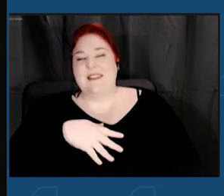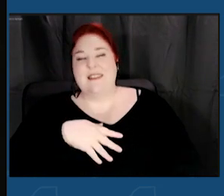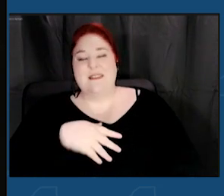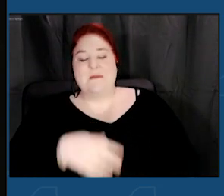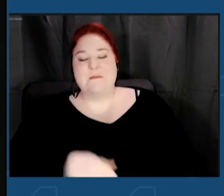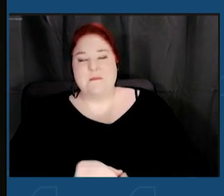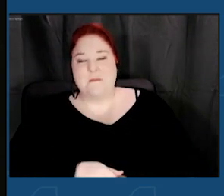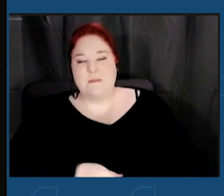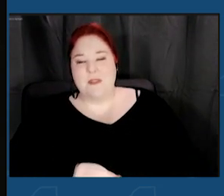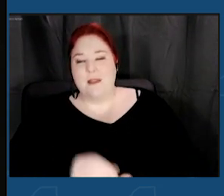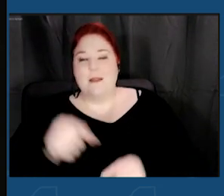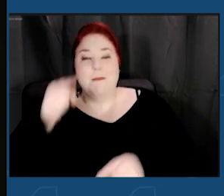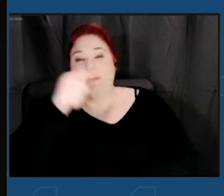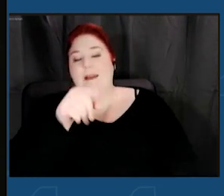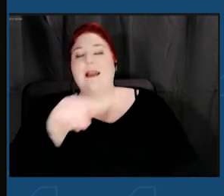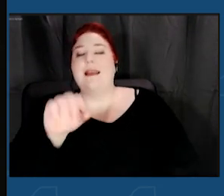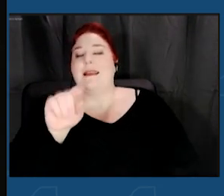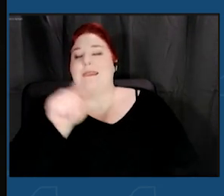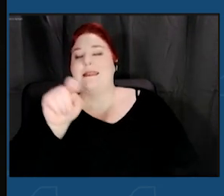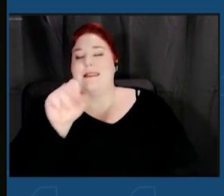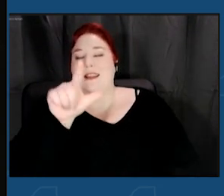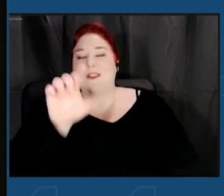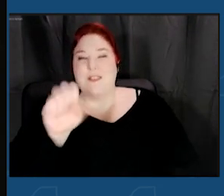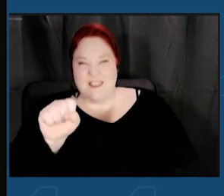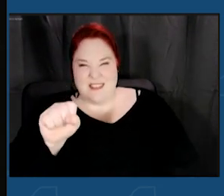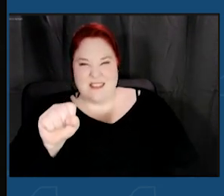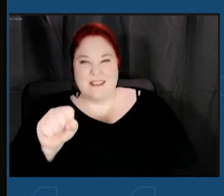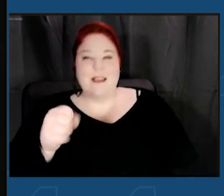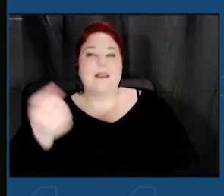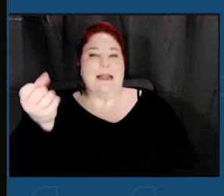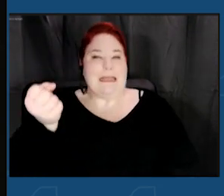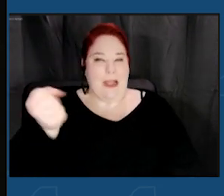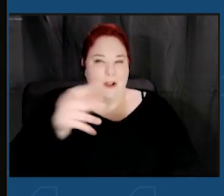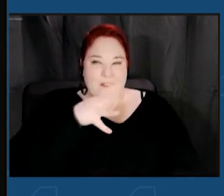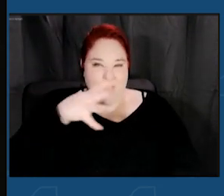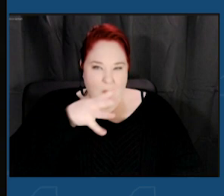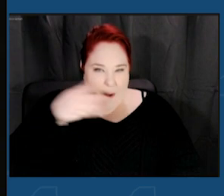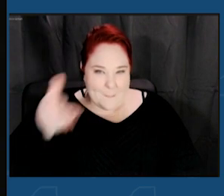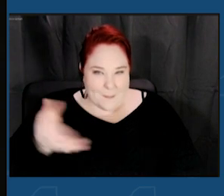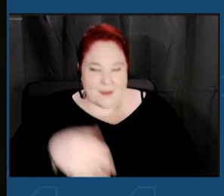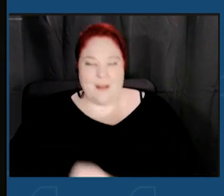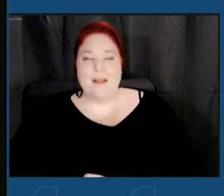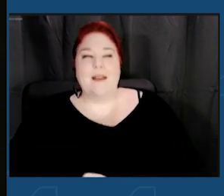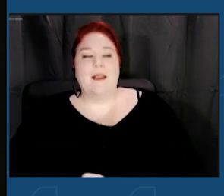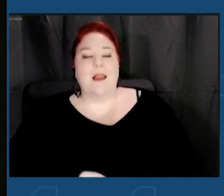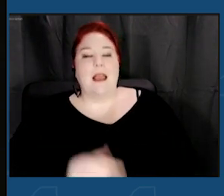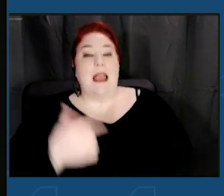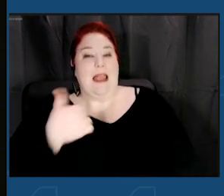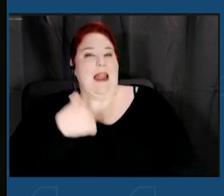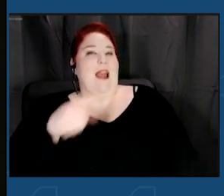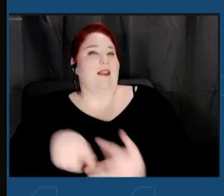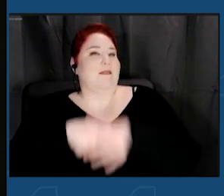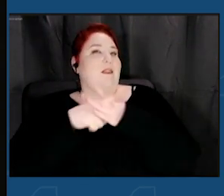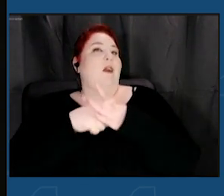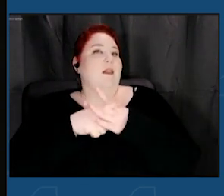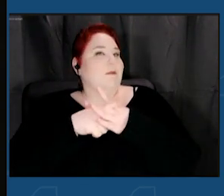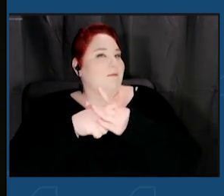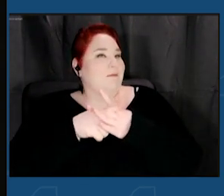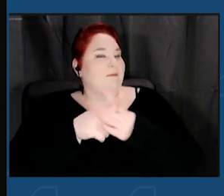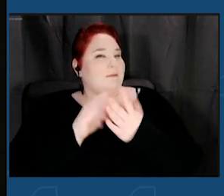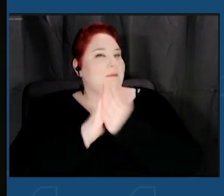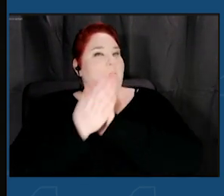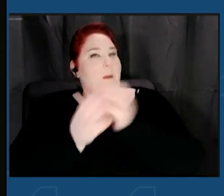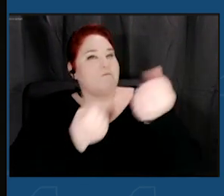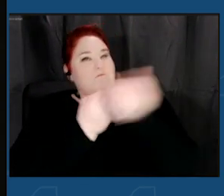the Zittles dairy farms. I went to high school with all the Zittles, and I started to become a champion of